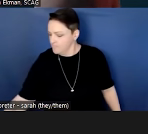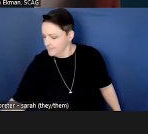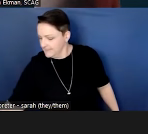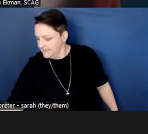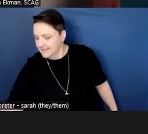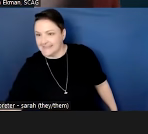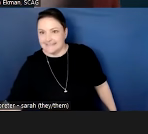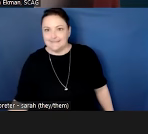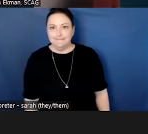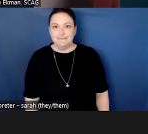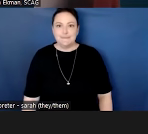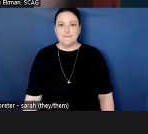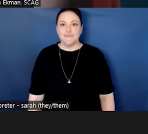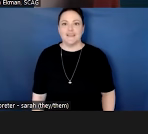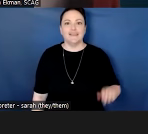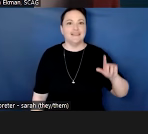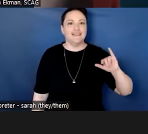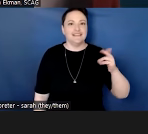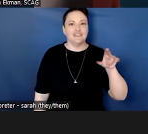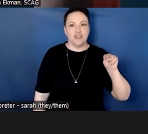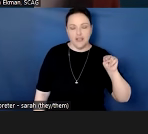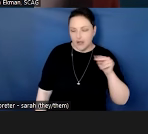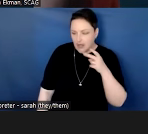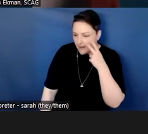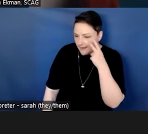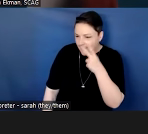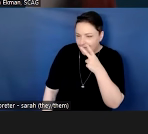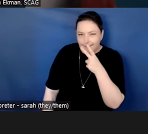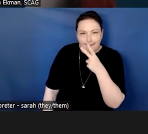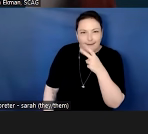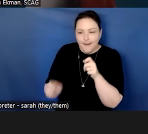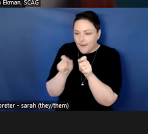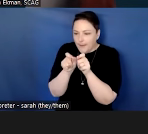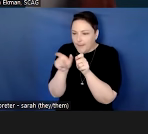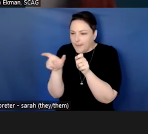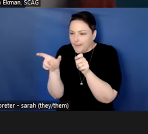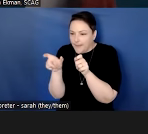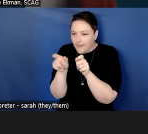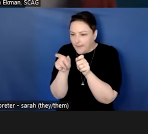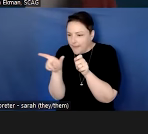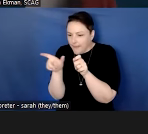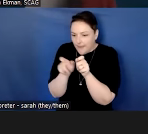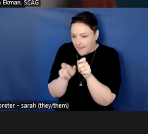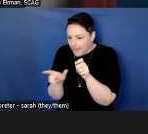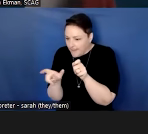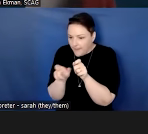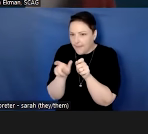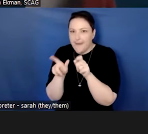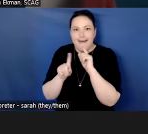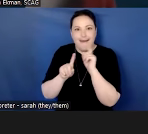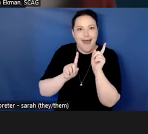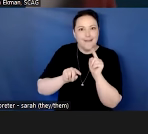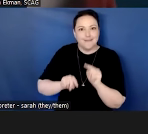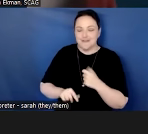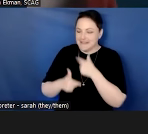It's very interesting. You see the bars slowly moving, slowly decreasing. I think we can close the poll.